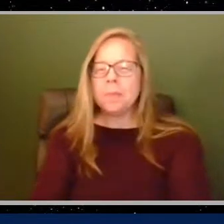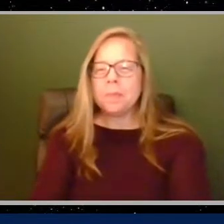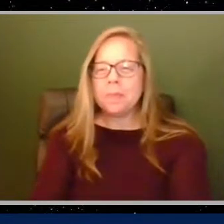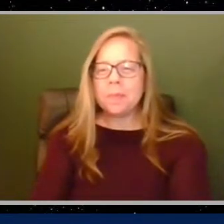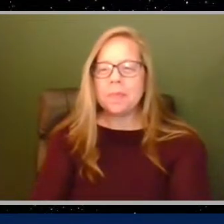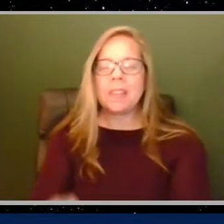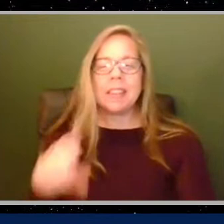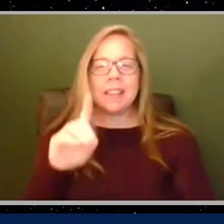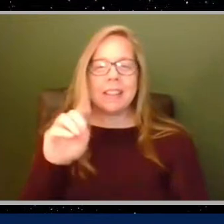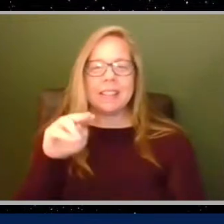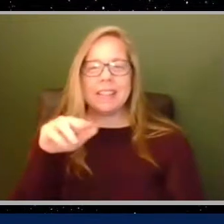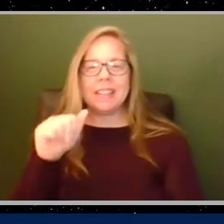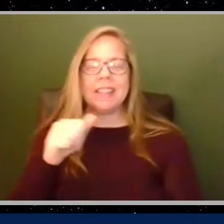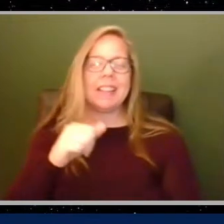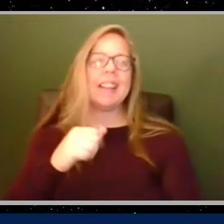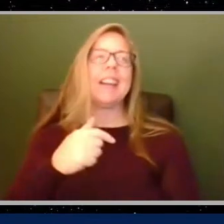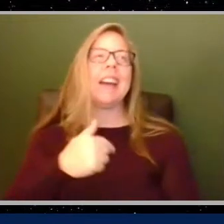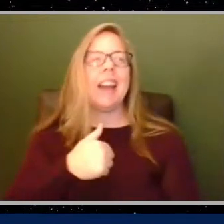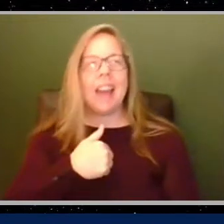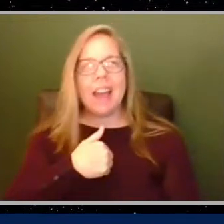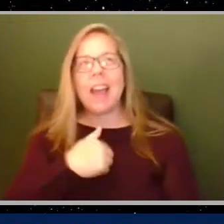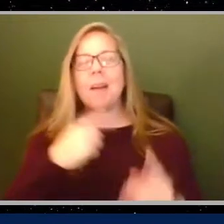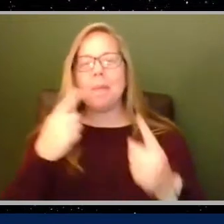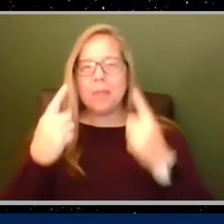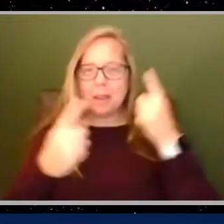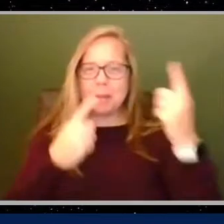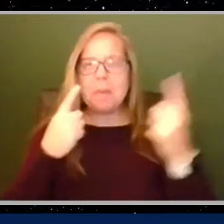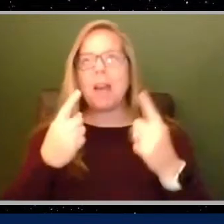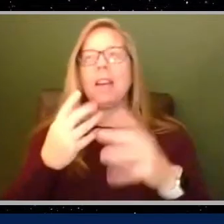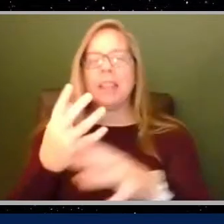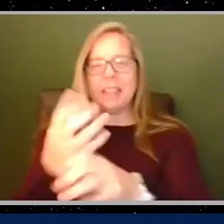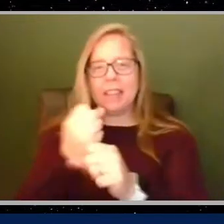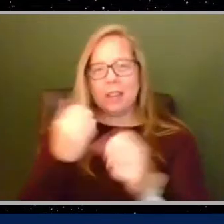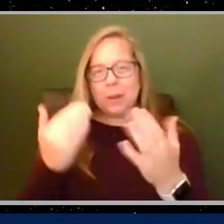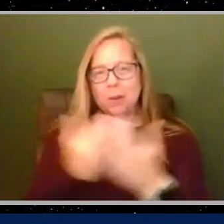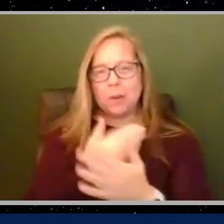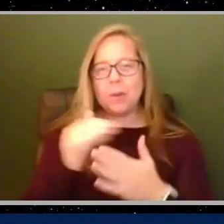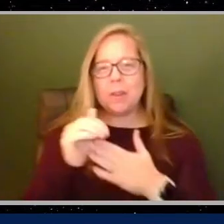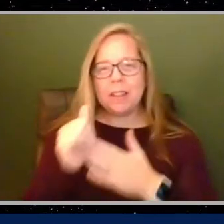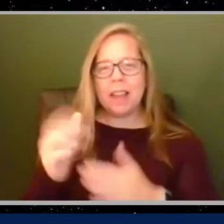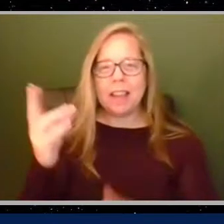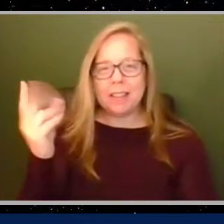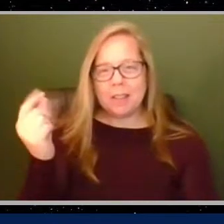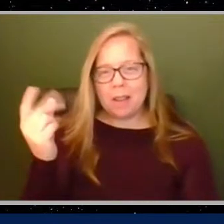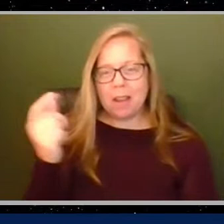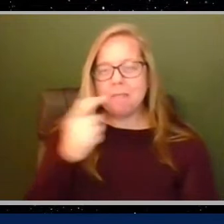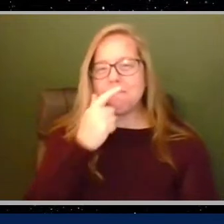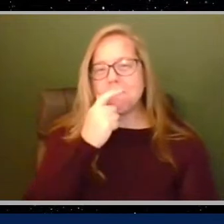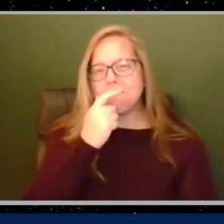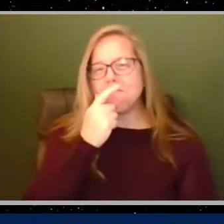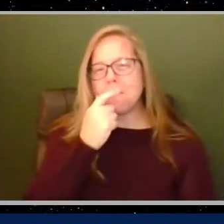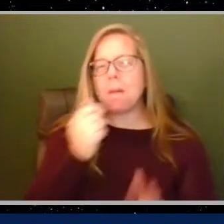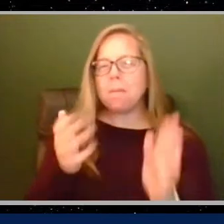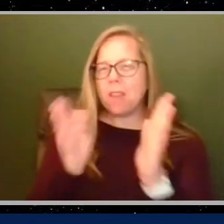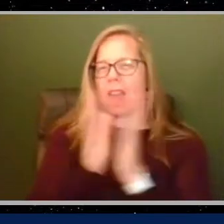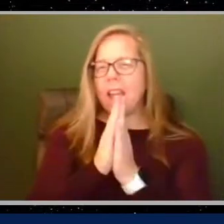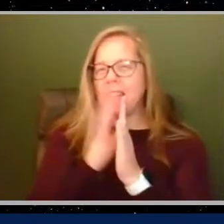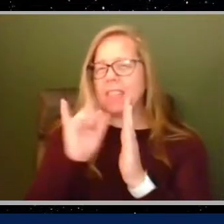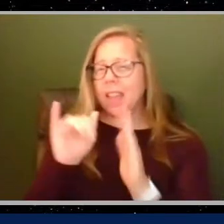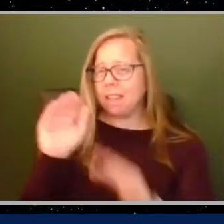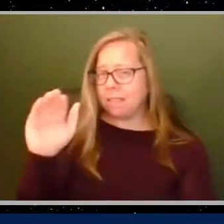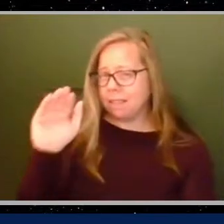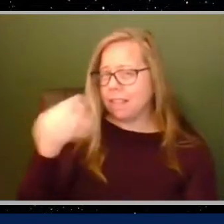actually considering getting a new guide dog, so I'll probably have to add that to my list of requests for the guide dog school, is